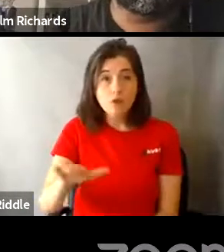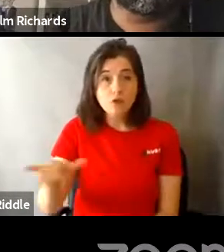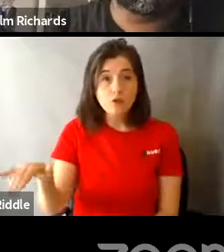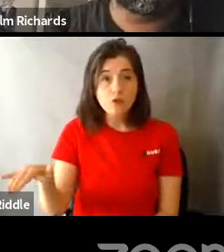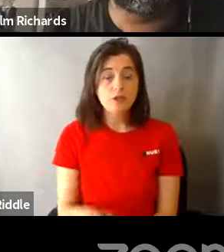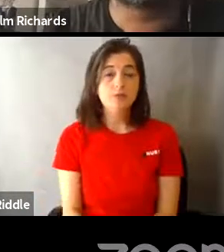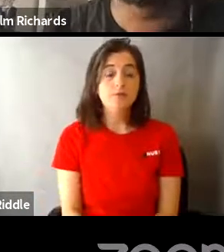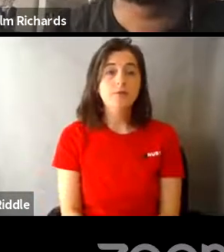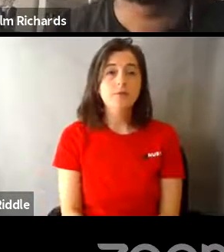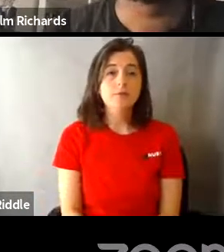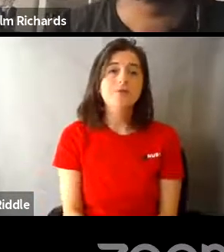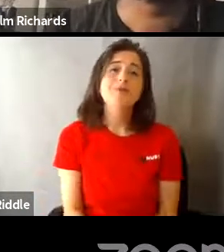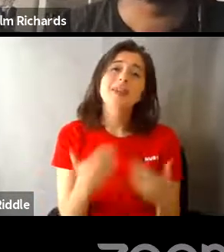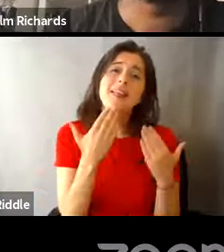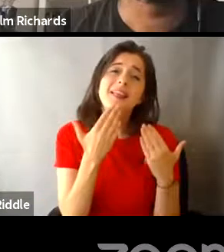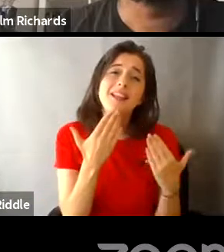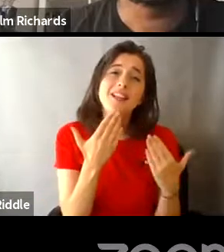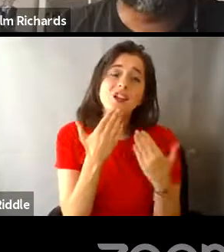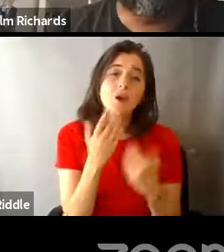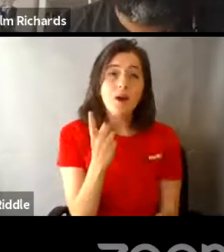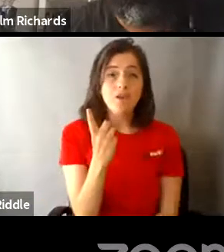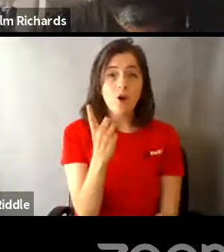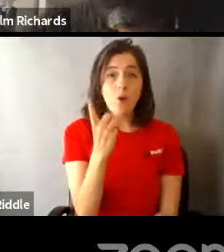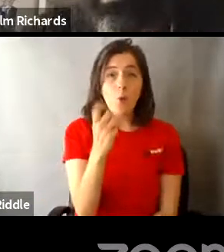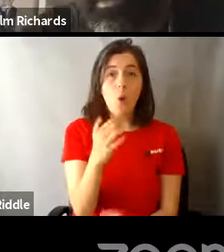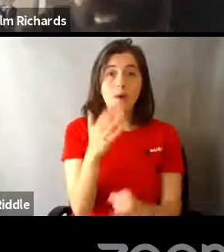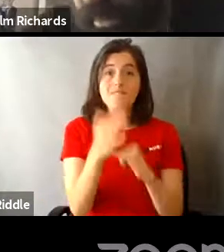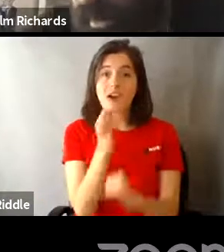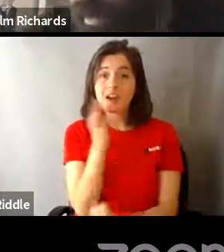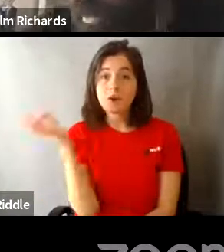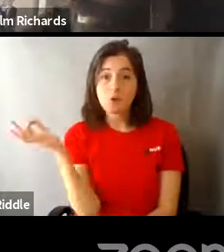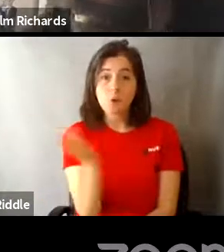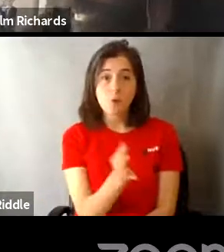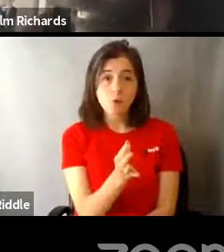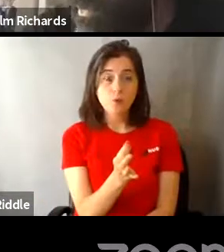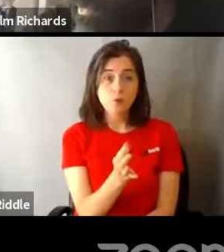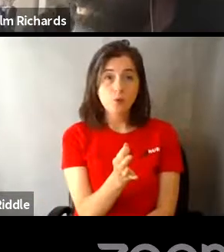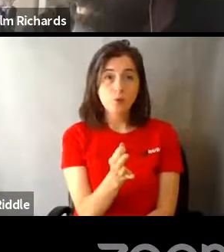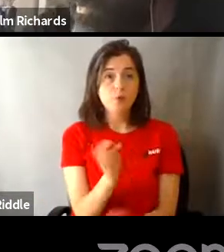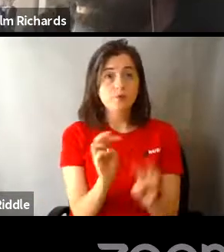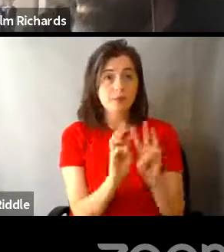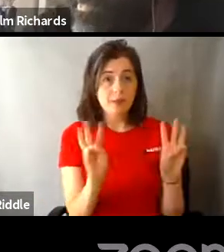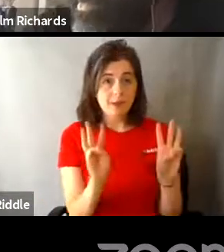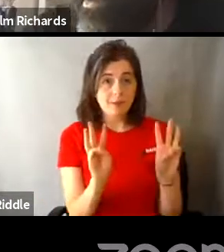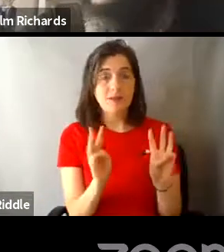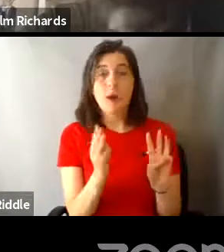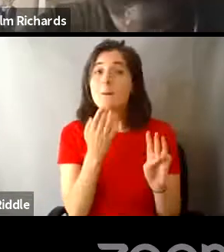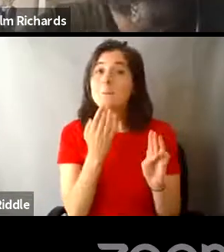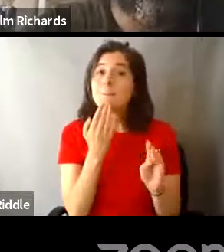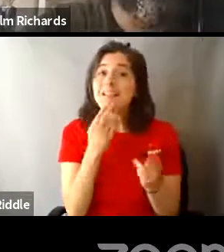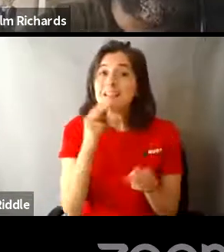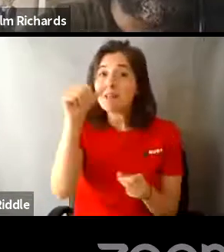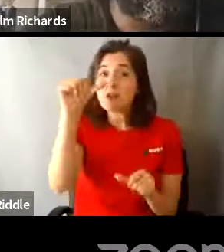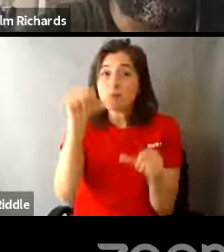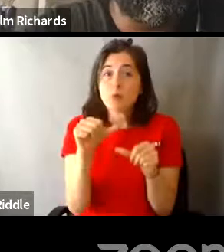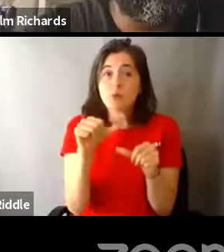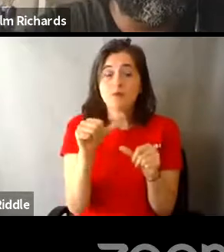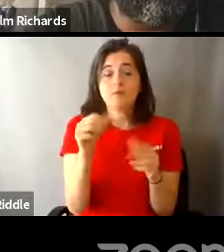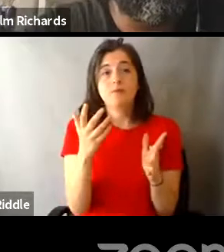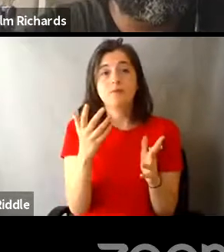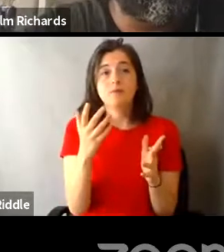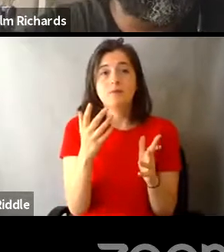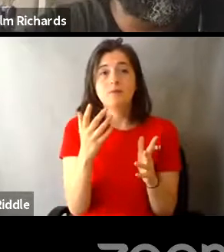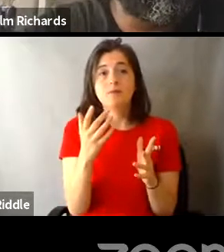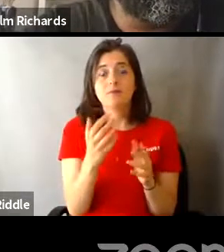Thank you so much, Bernard. I've got just one final question for our panelists, and I'm going to ask you to be really, really brief. So if you can manage